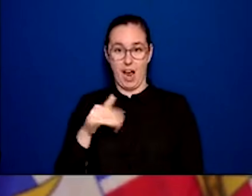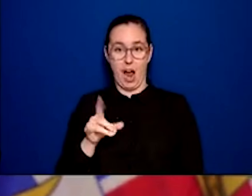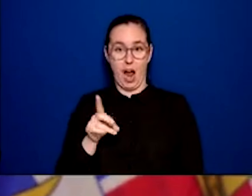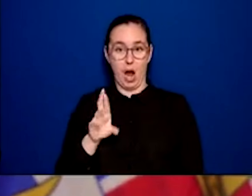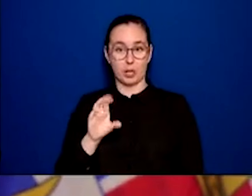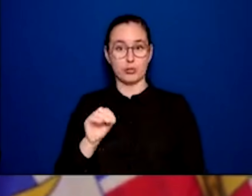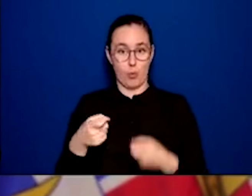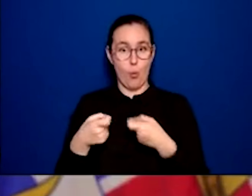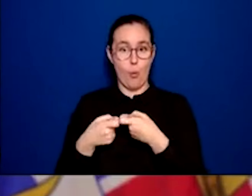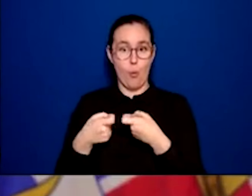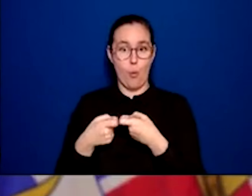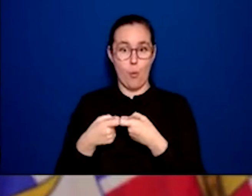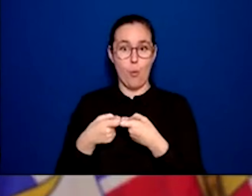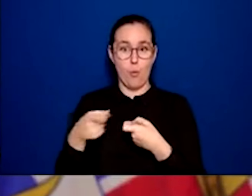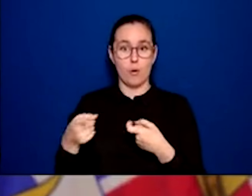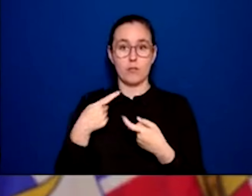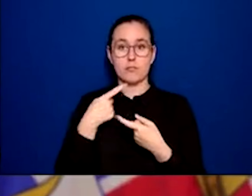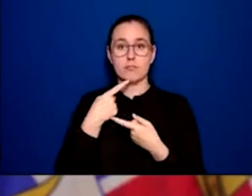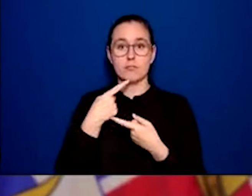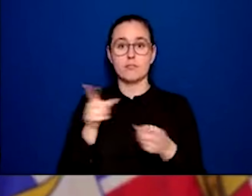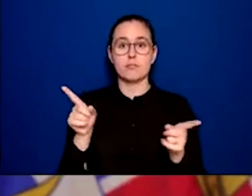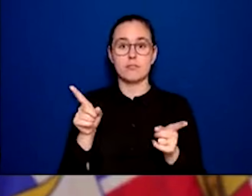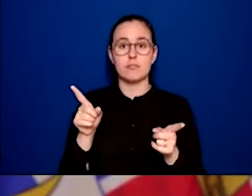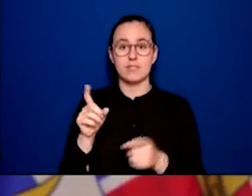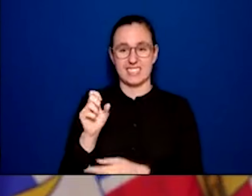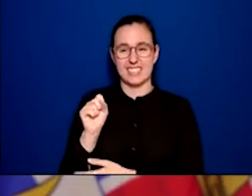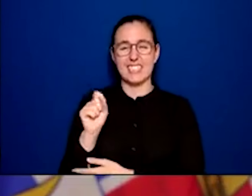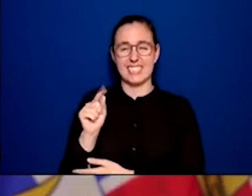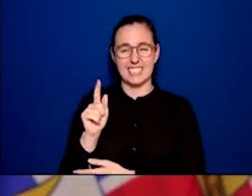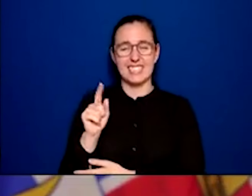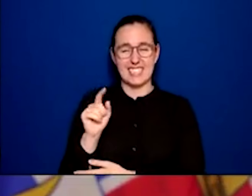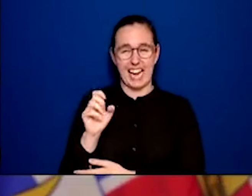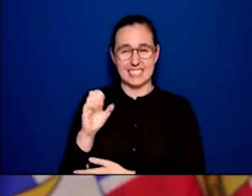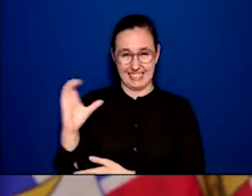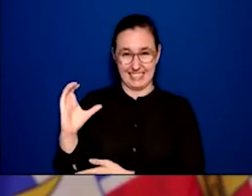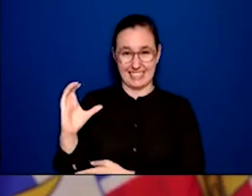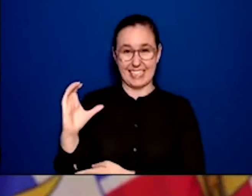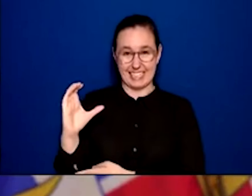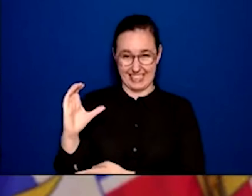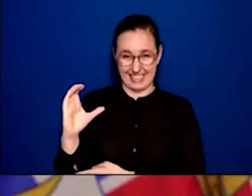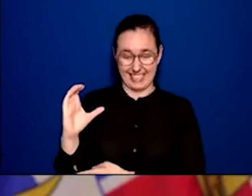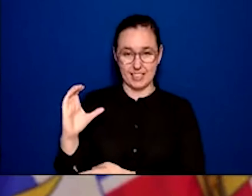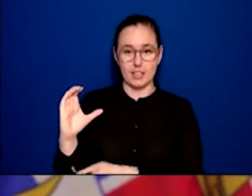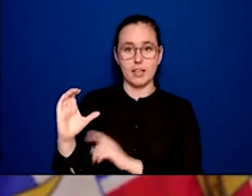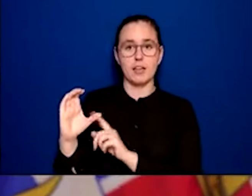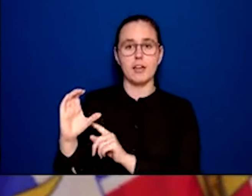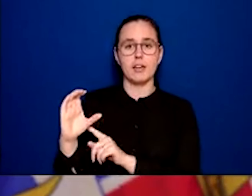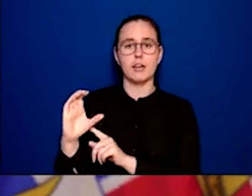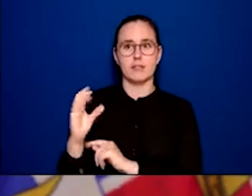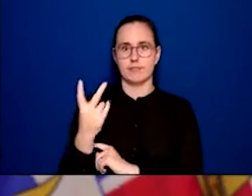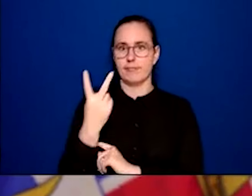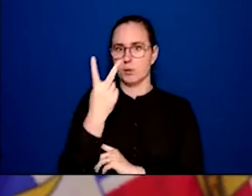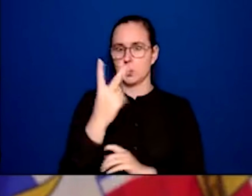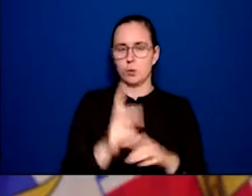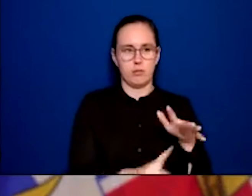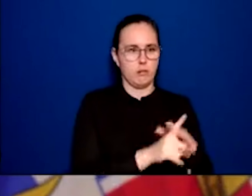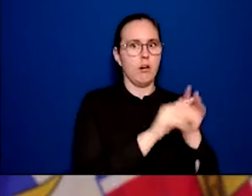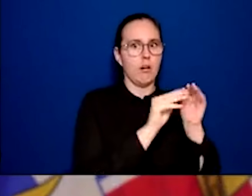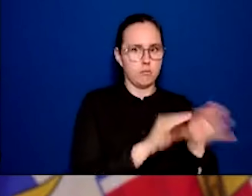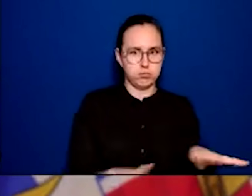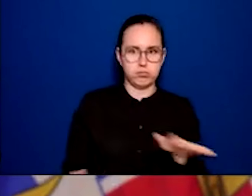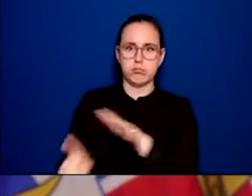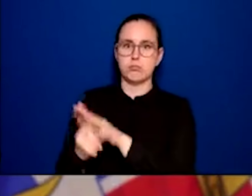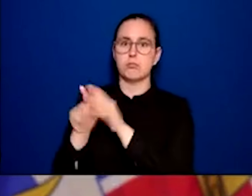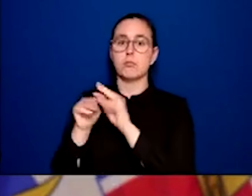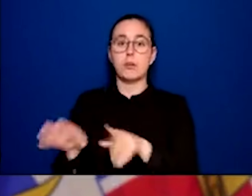major outbreaks at Site C this year, and the majority of the cases were among the unvaccinated.